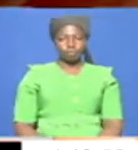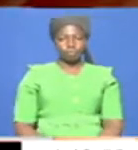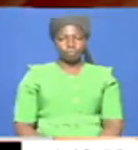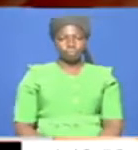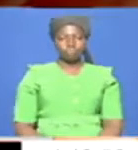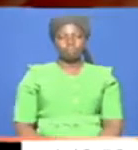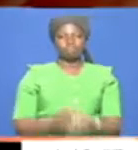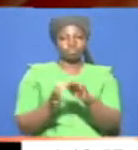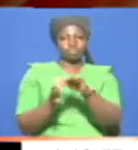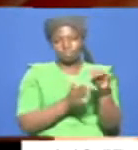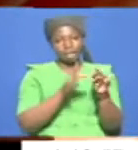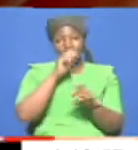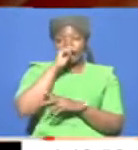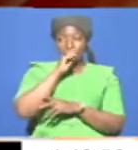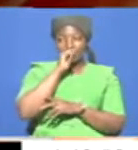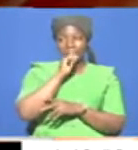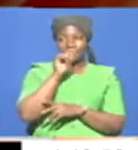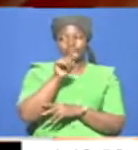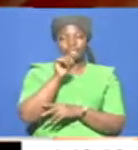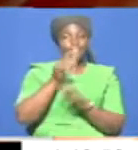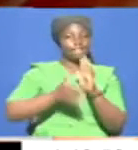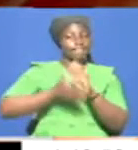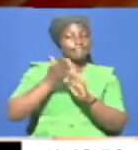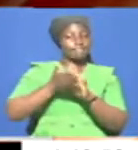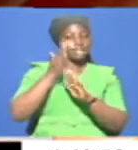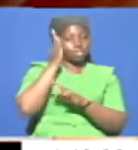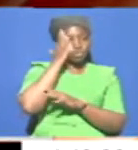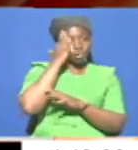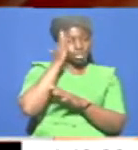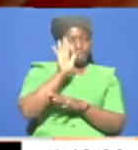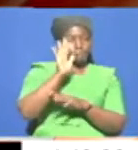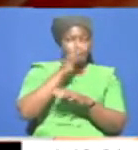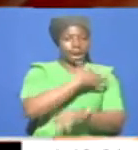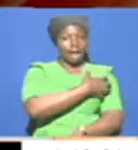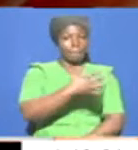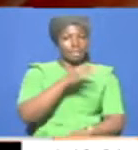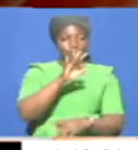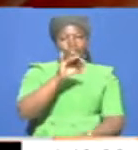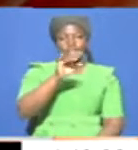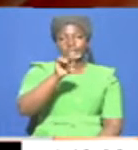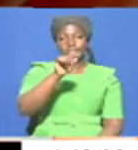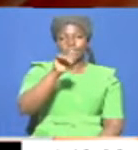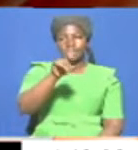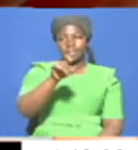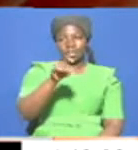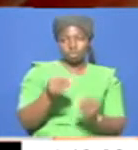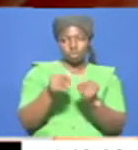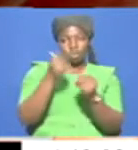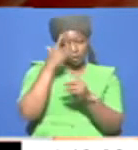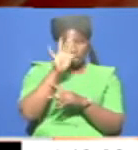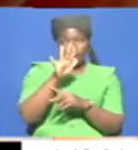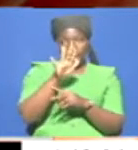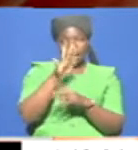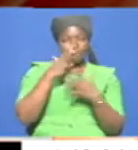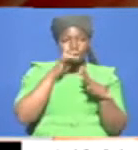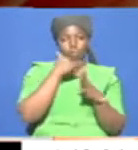And across borders, Tanzania is fast realizing the potential of fintech solutions for its unbanked population, and it